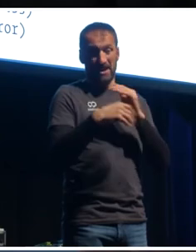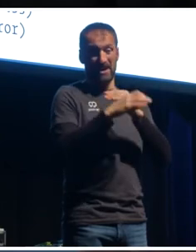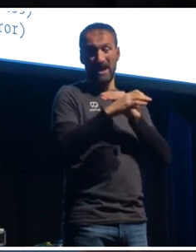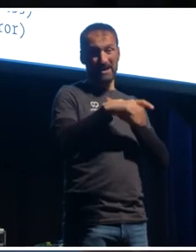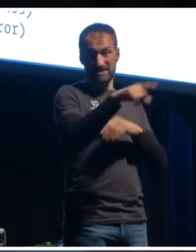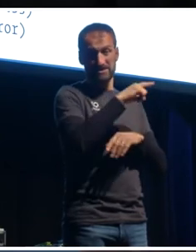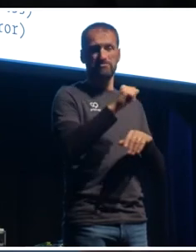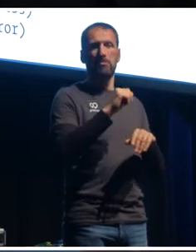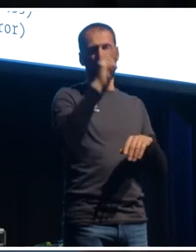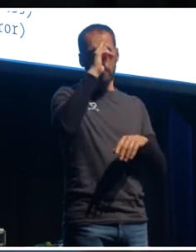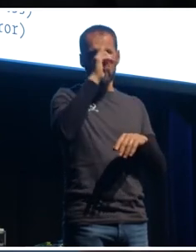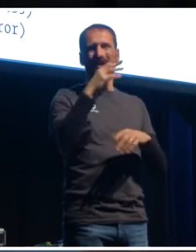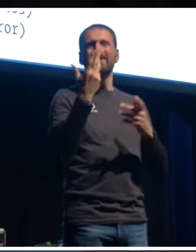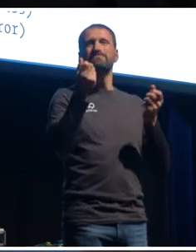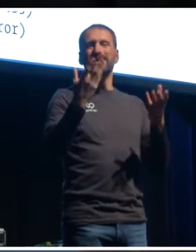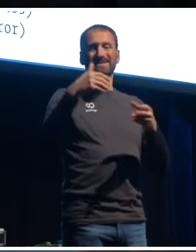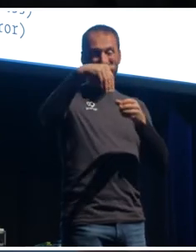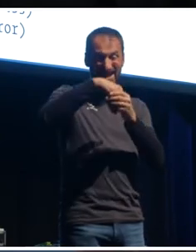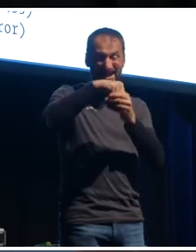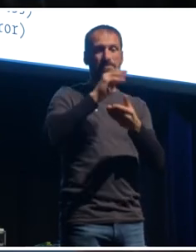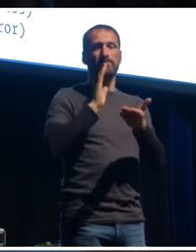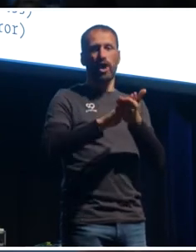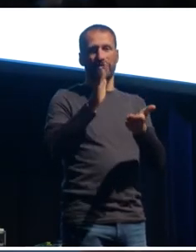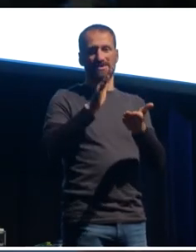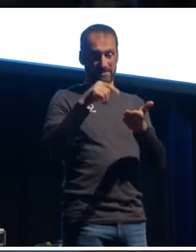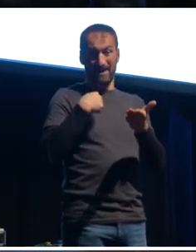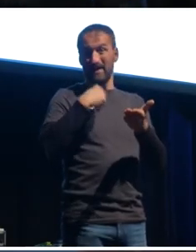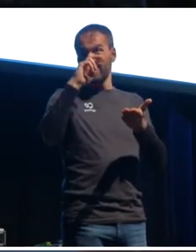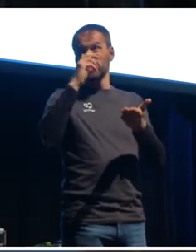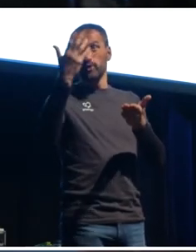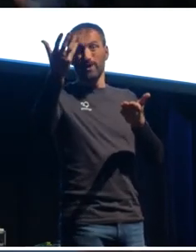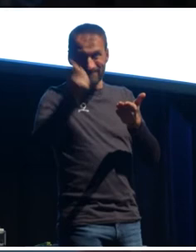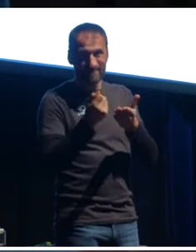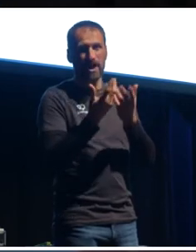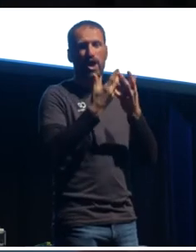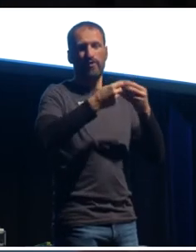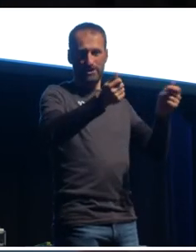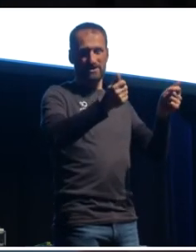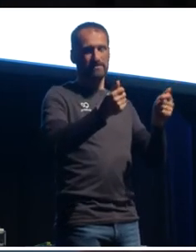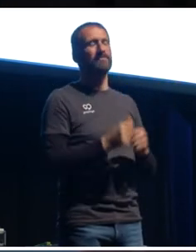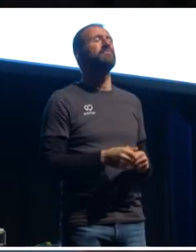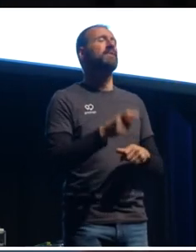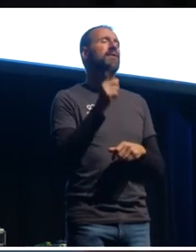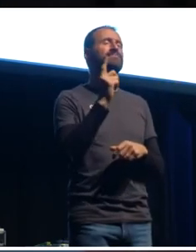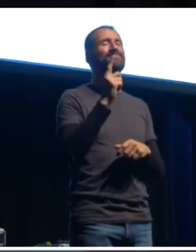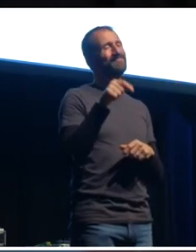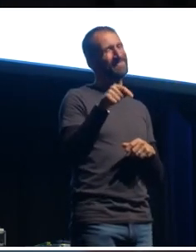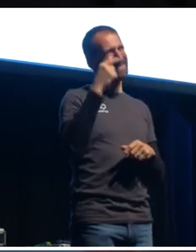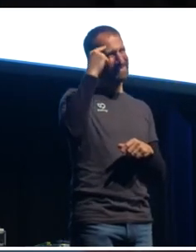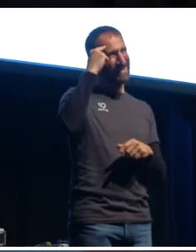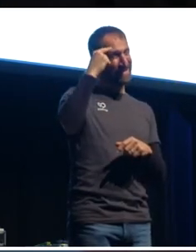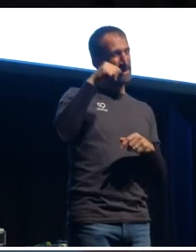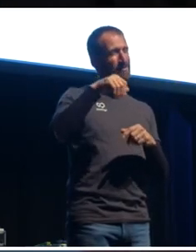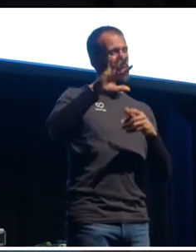as to what's going on within the promise that I'm trying to resolve. And of course, this thing can get even more complex. I